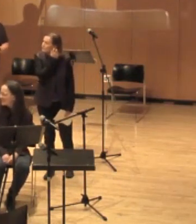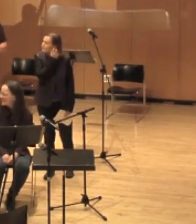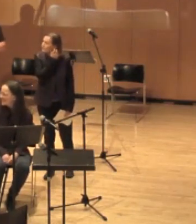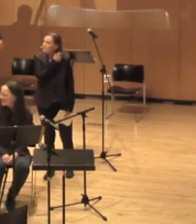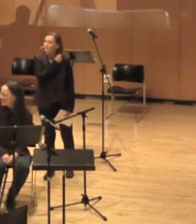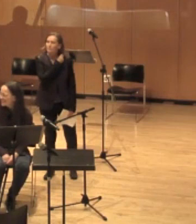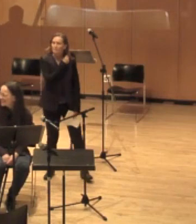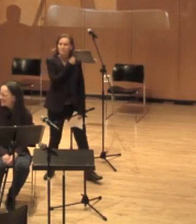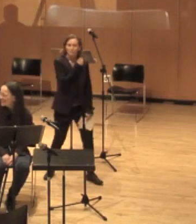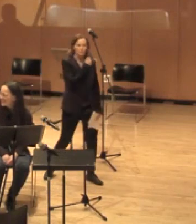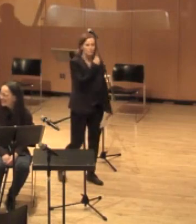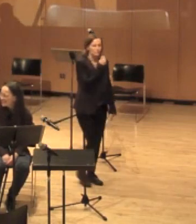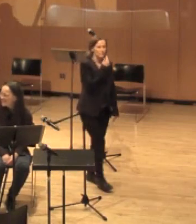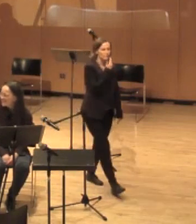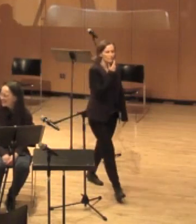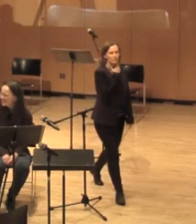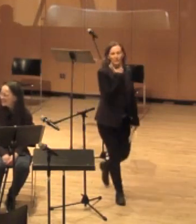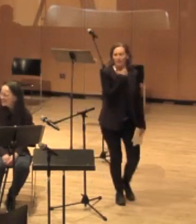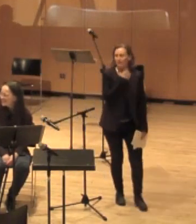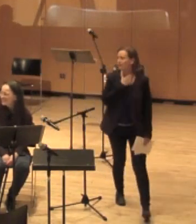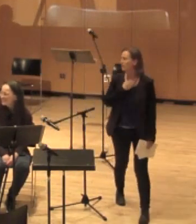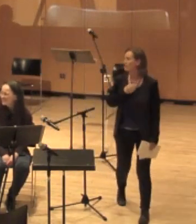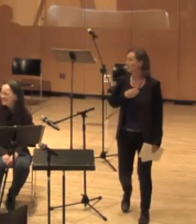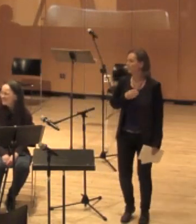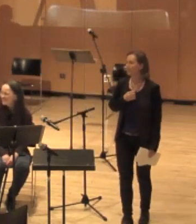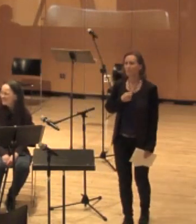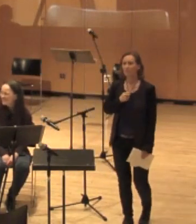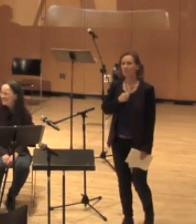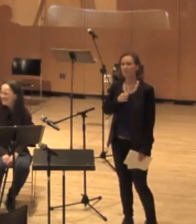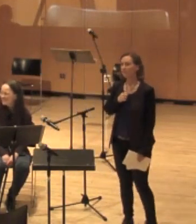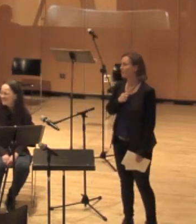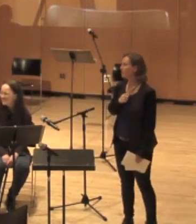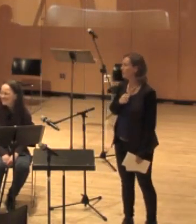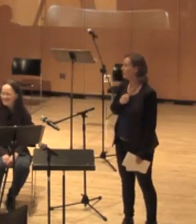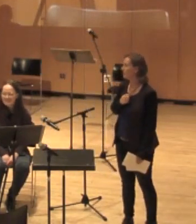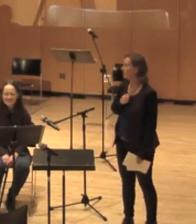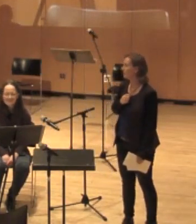fine Paul a little closer